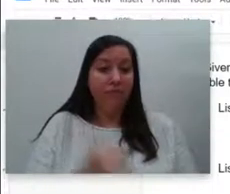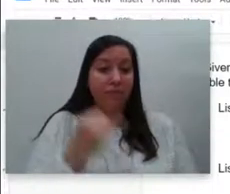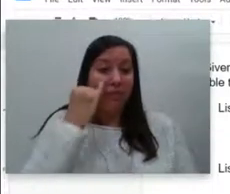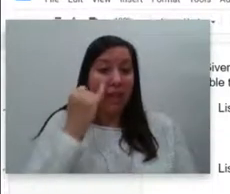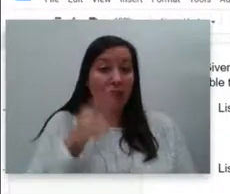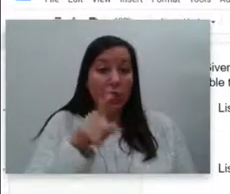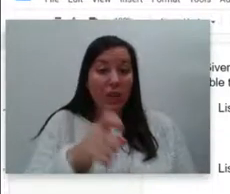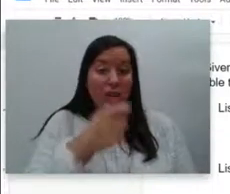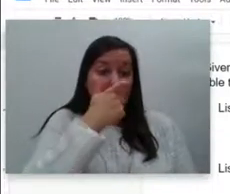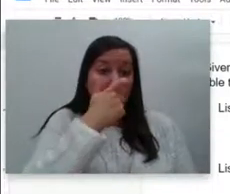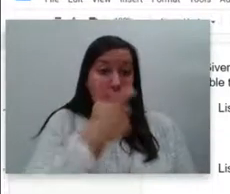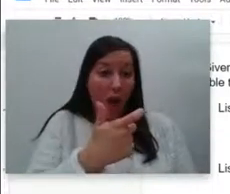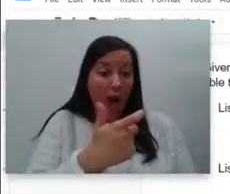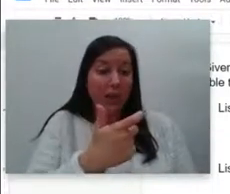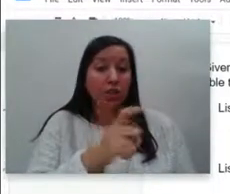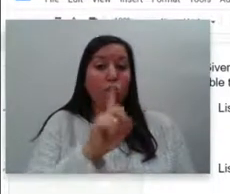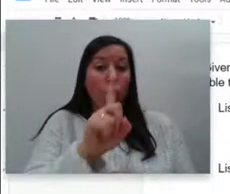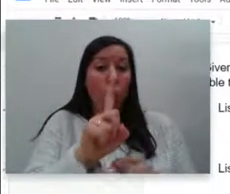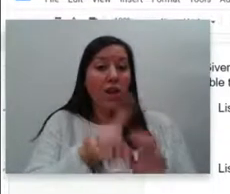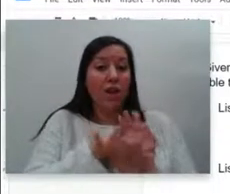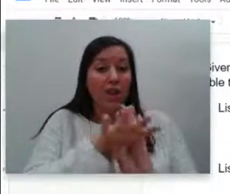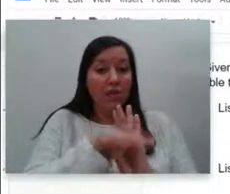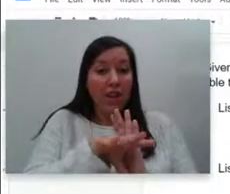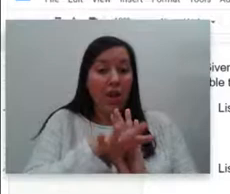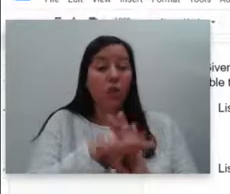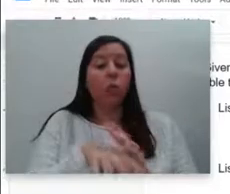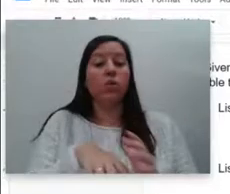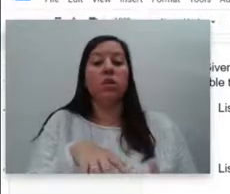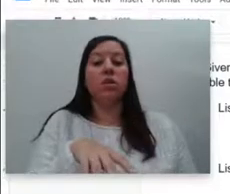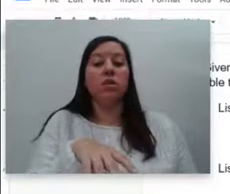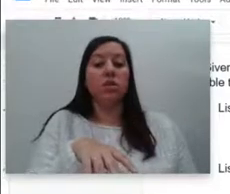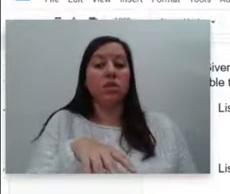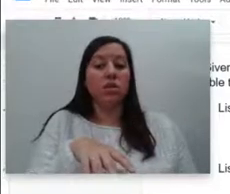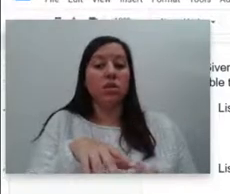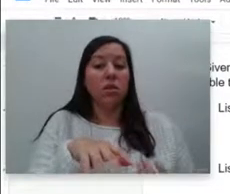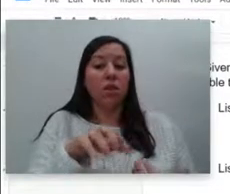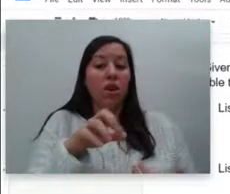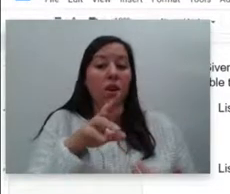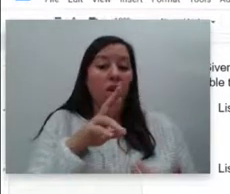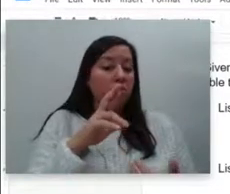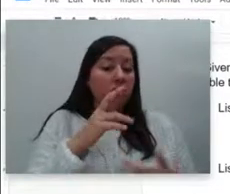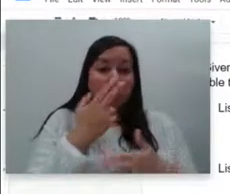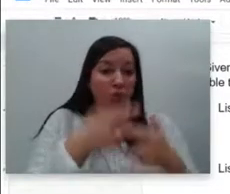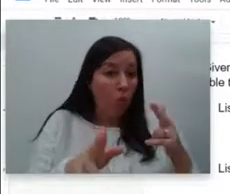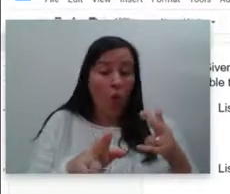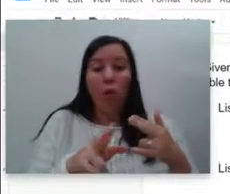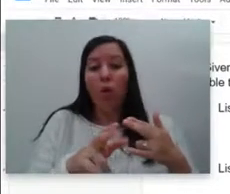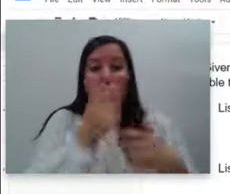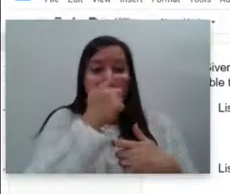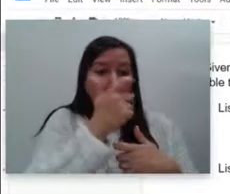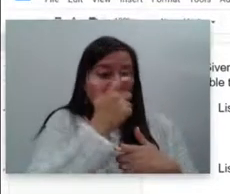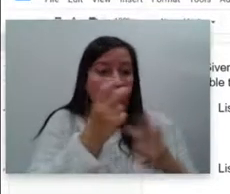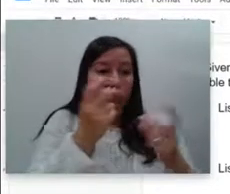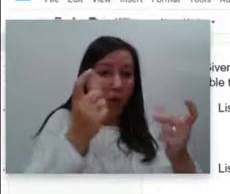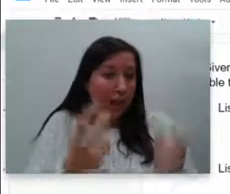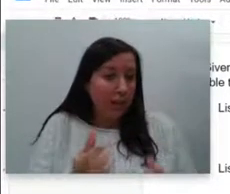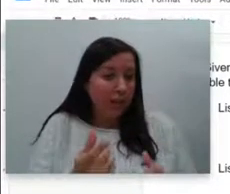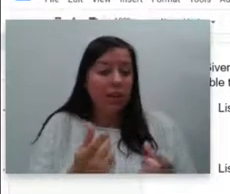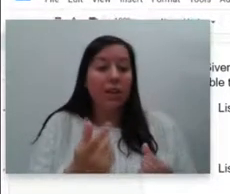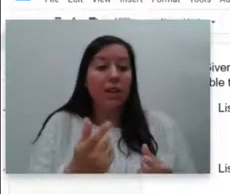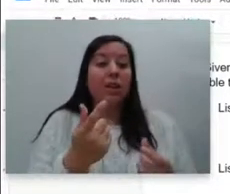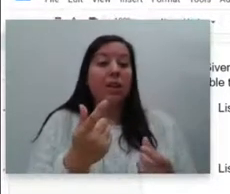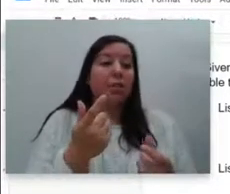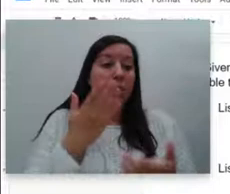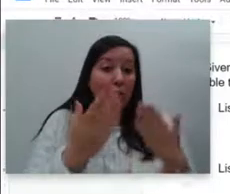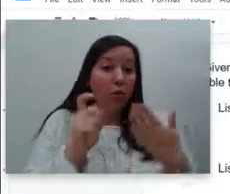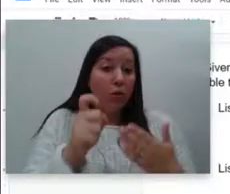to watch one of the videos, or even just briefly to refresh your memory to see if you need more practice with